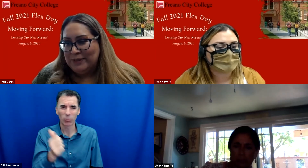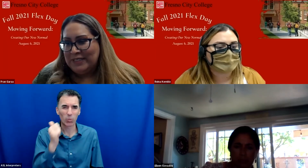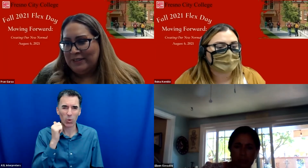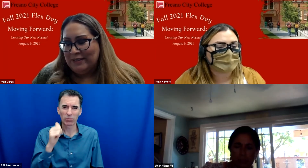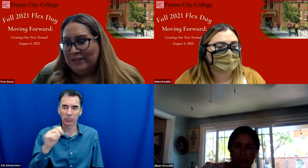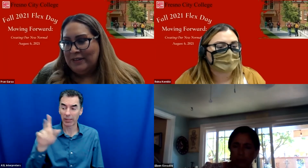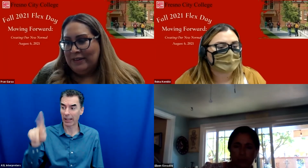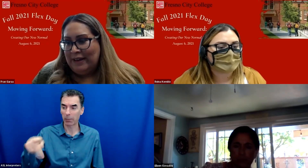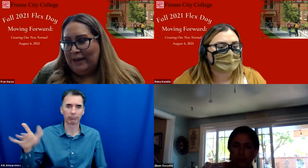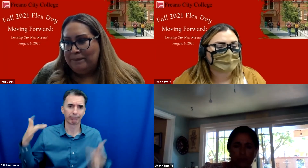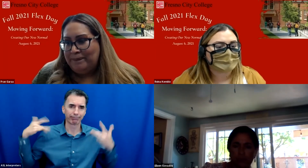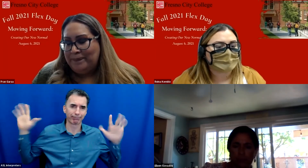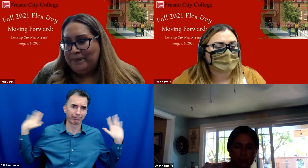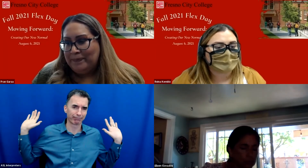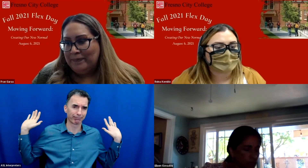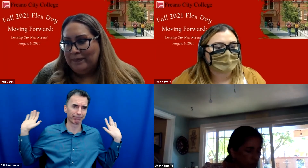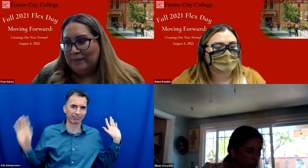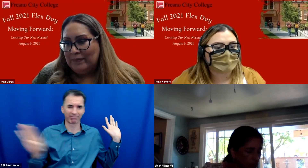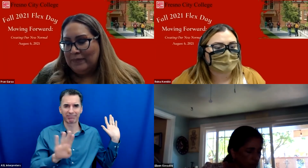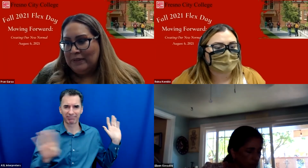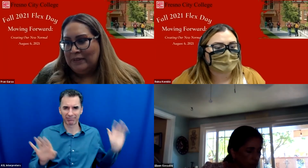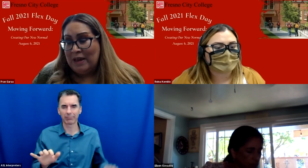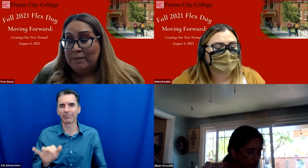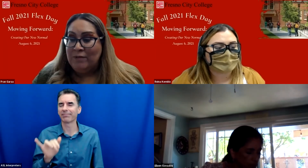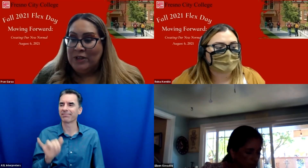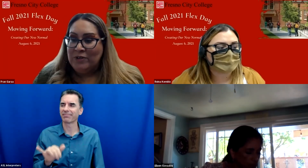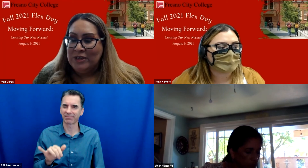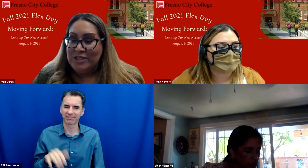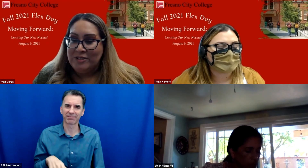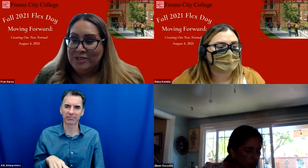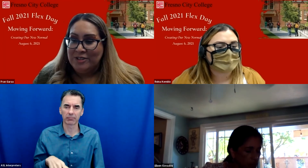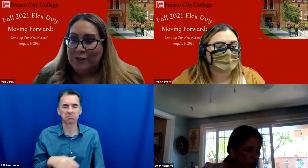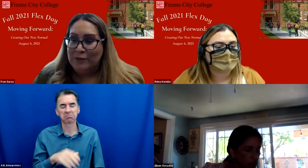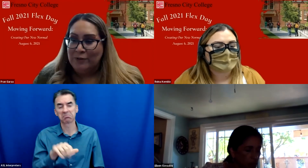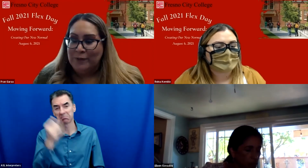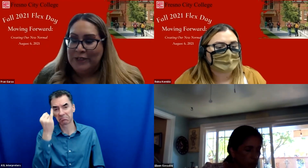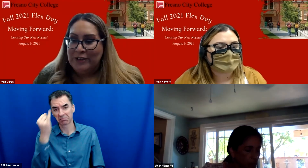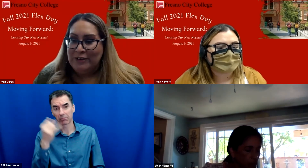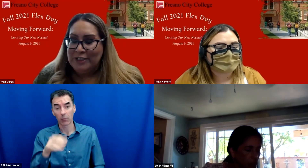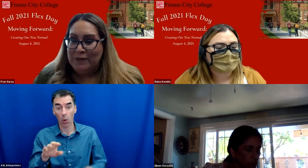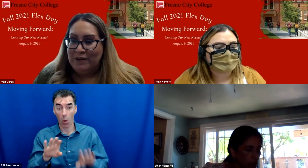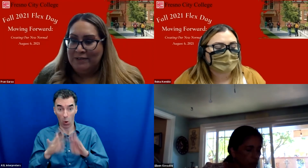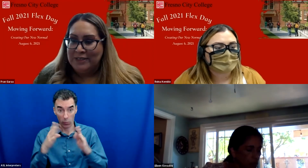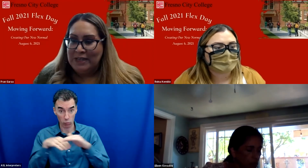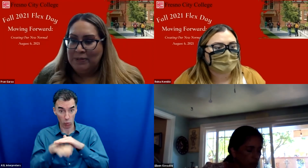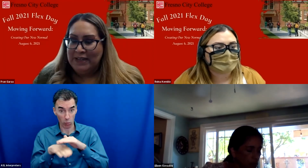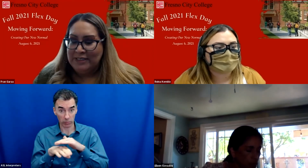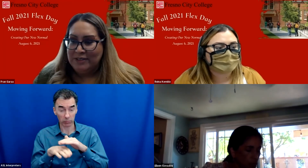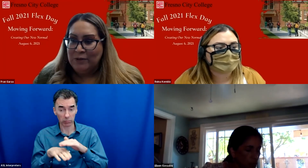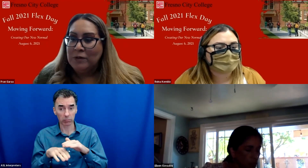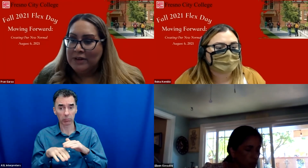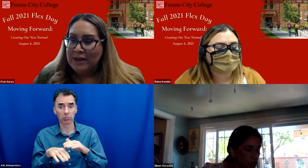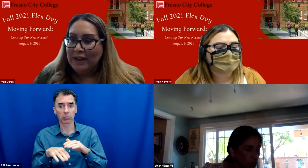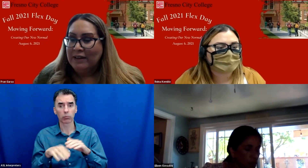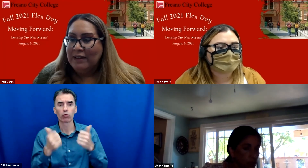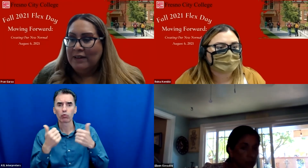Kaiser bills either. Okay, I mean, what you could do is during open enrollment, you jump on the same plan so